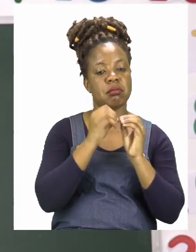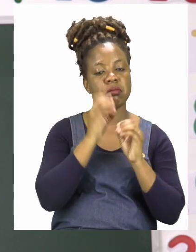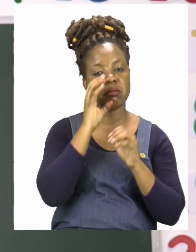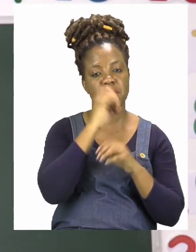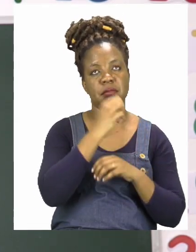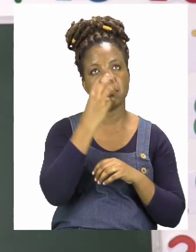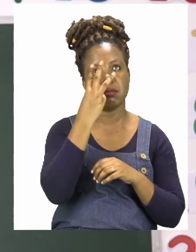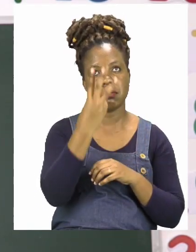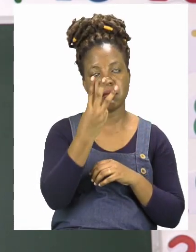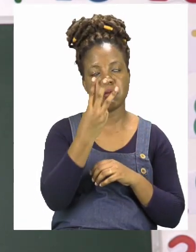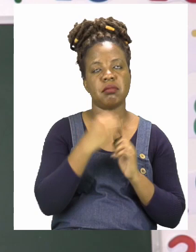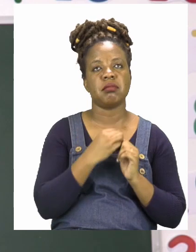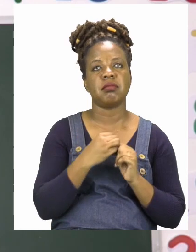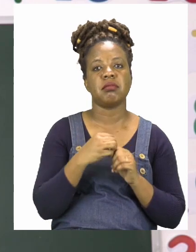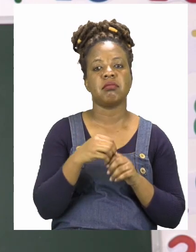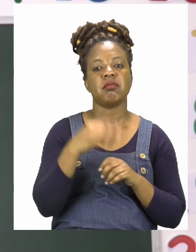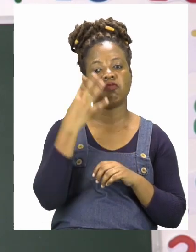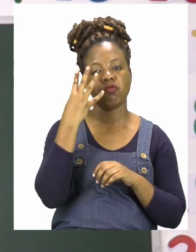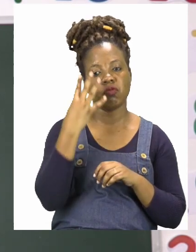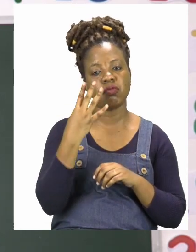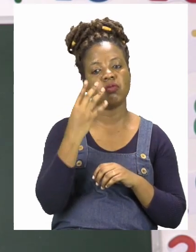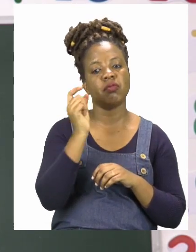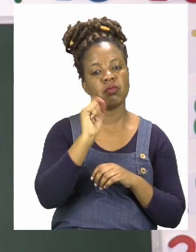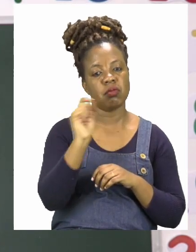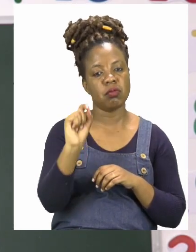missing is 4.